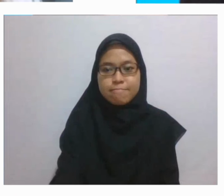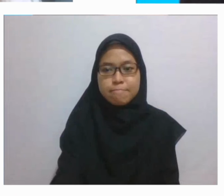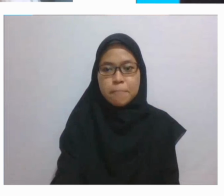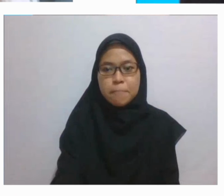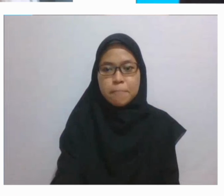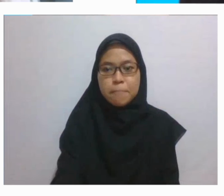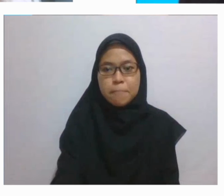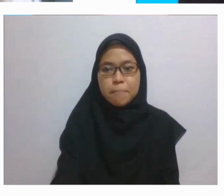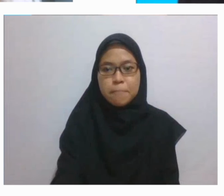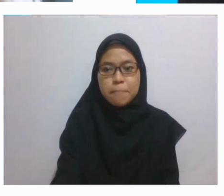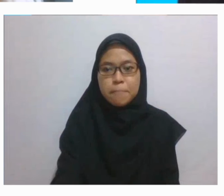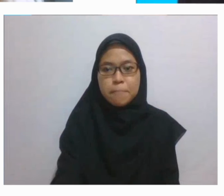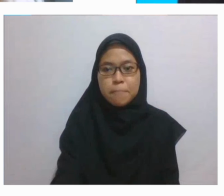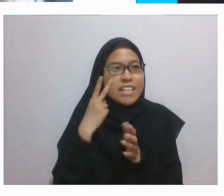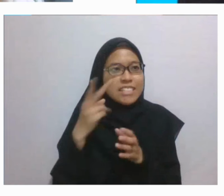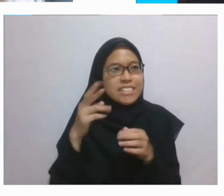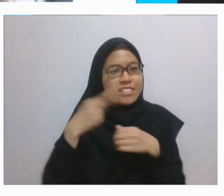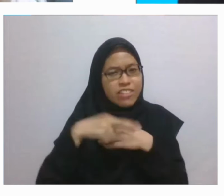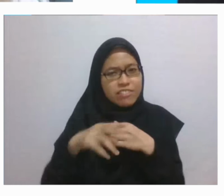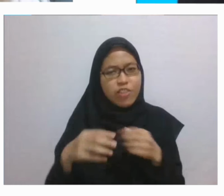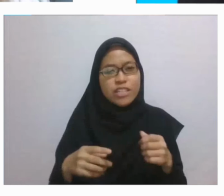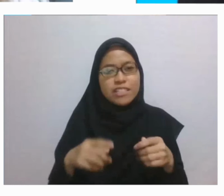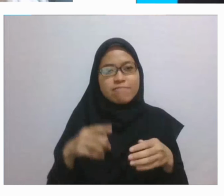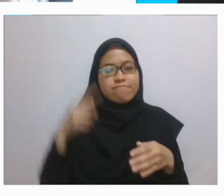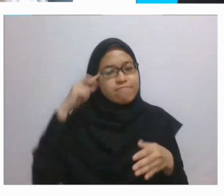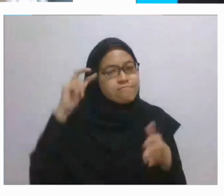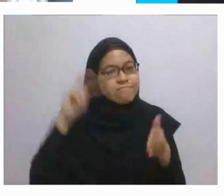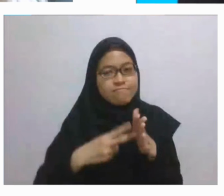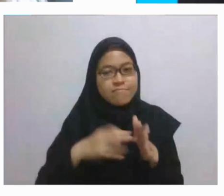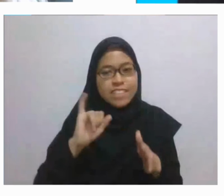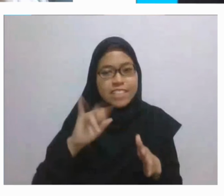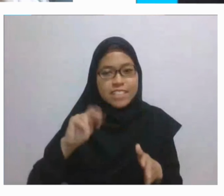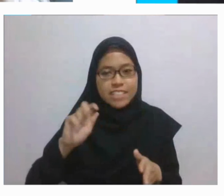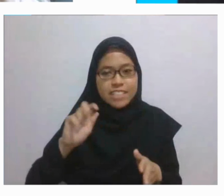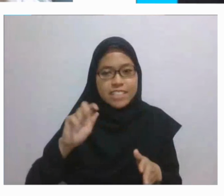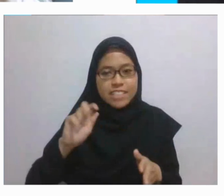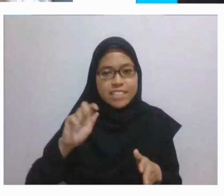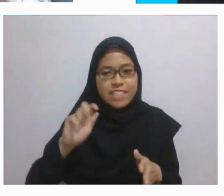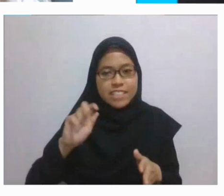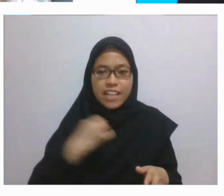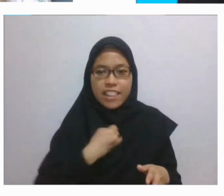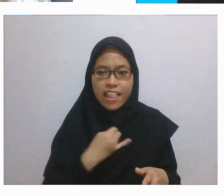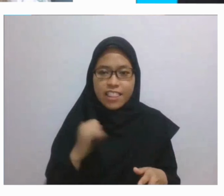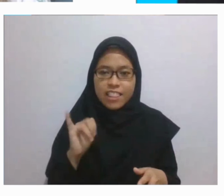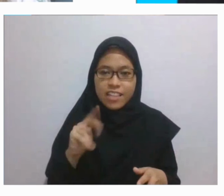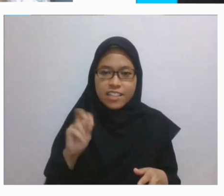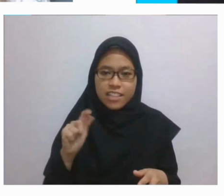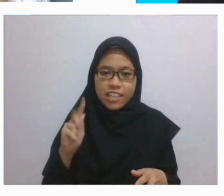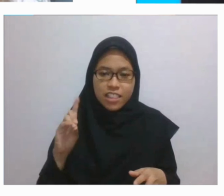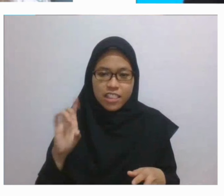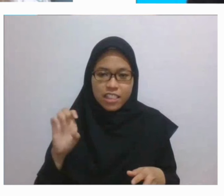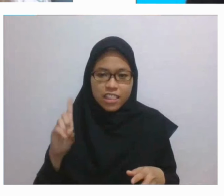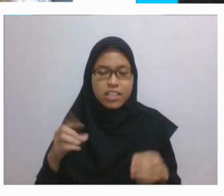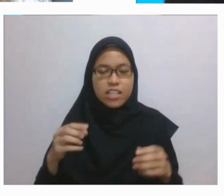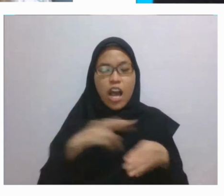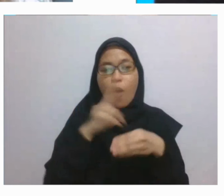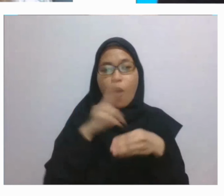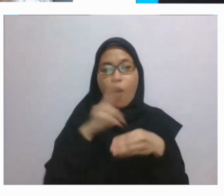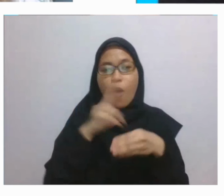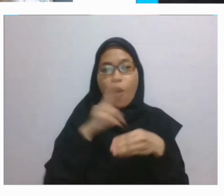there to unintended outcomes. So, you know, we can have good intentions, but it's not always that the outcome is what we